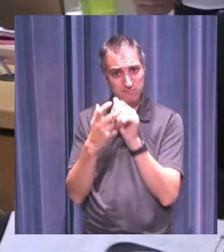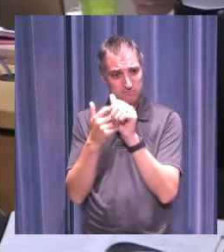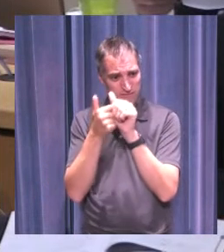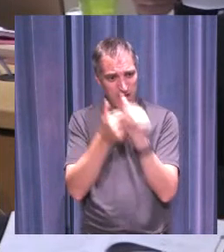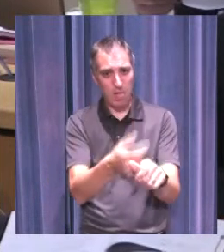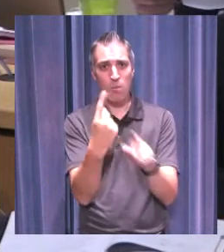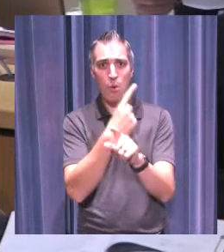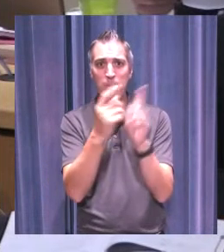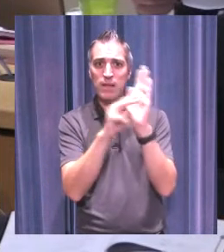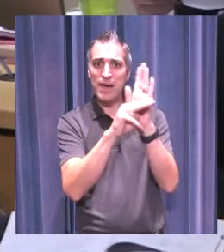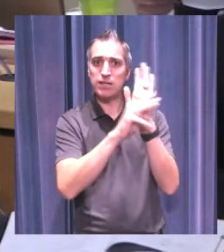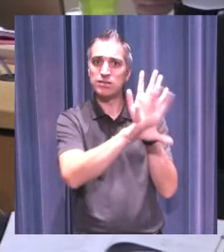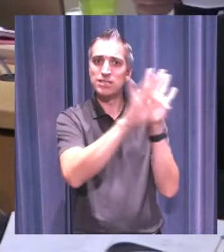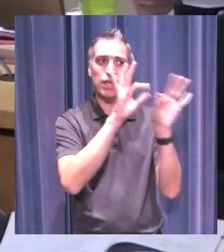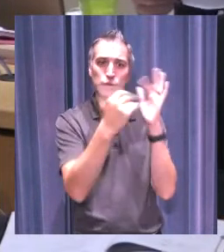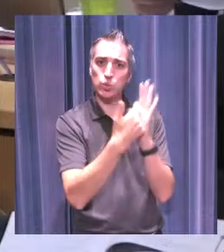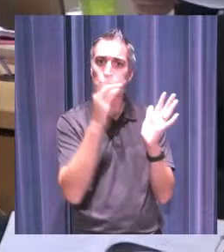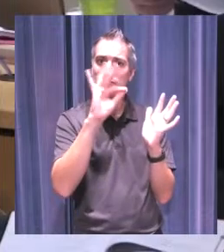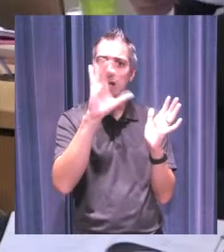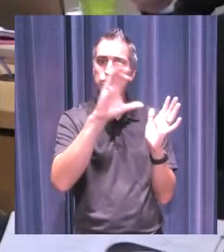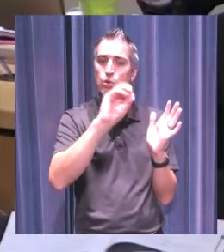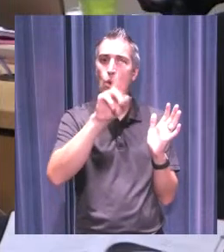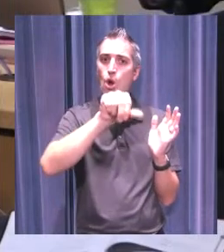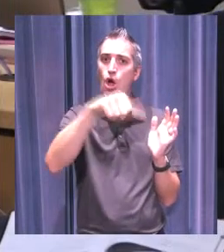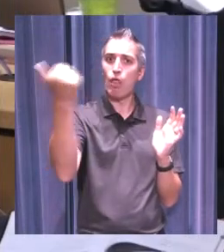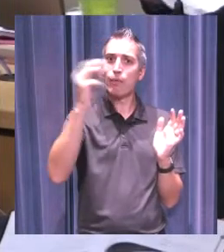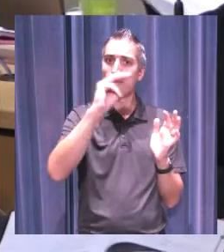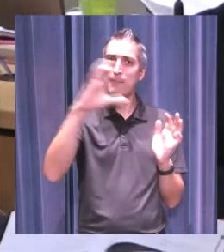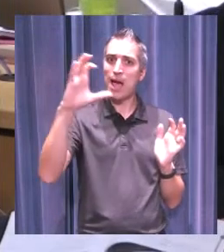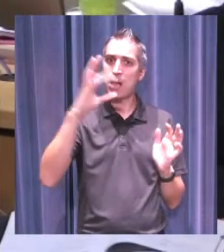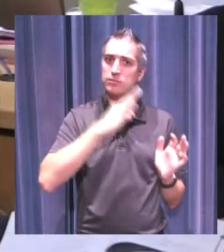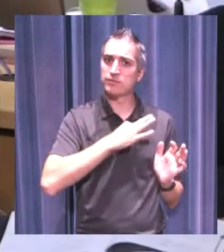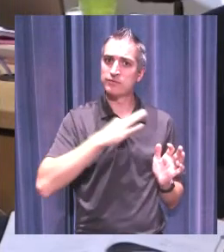new faculty or other Mott Community College employees.